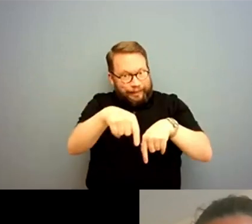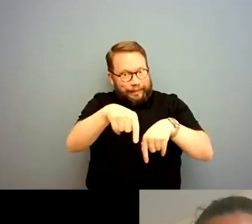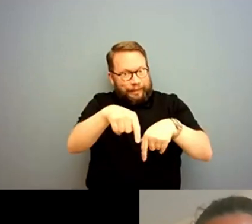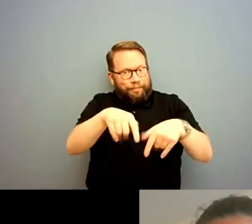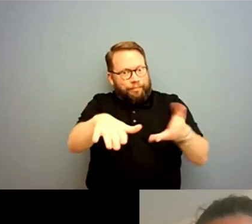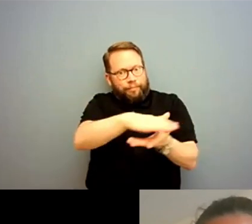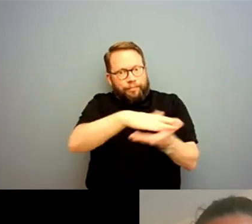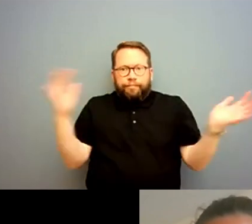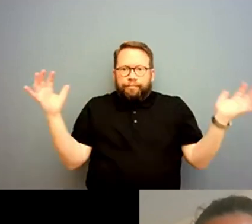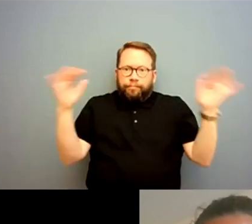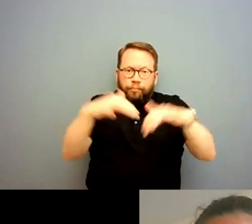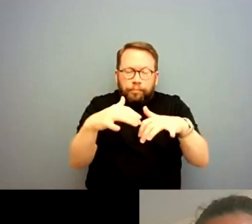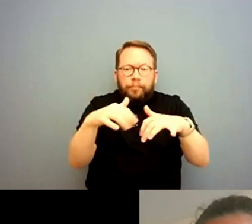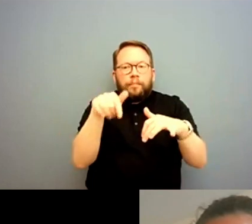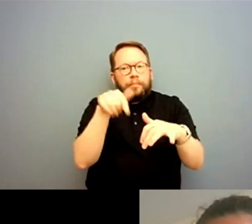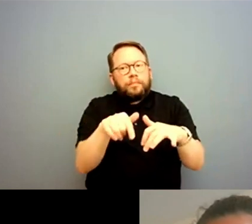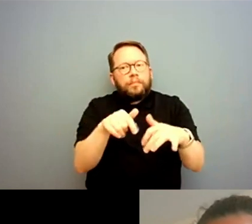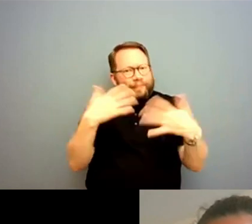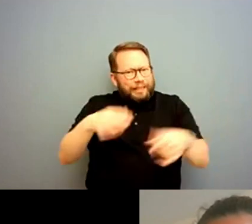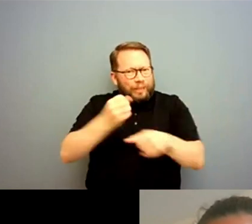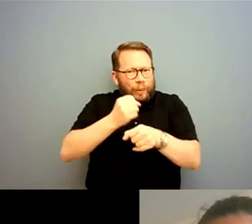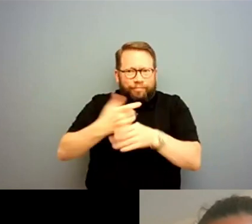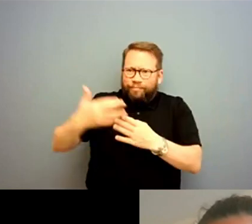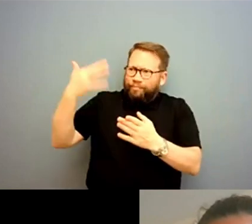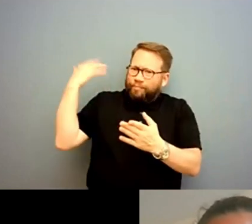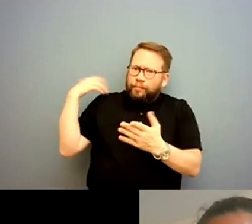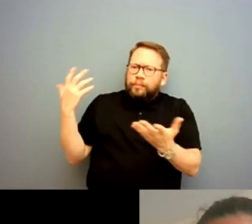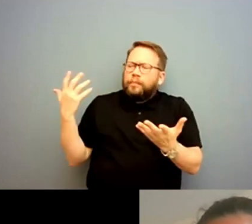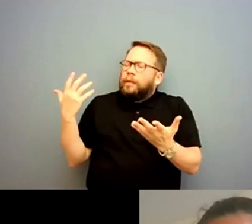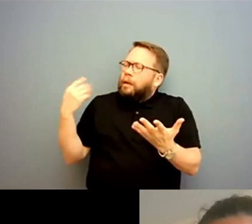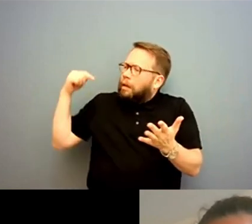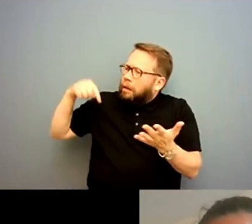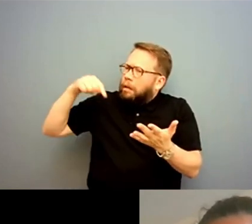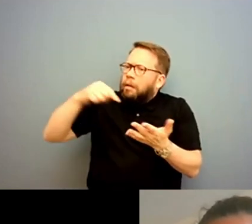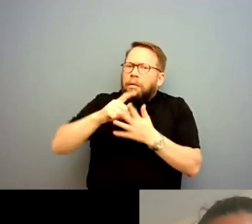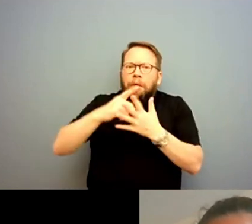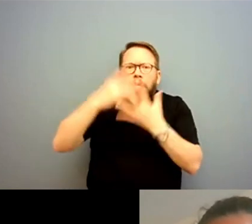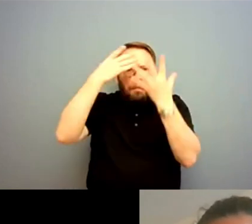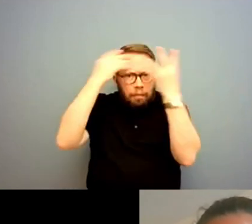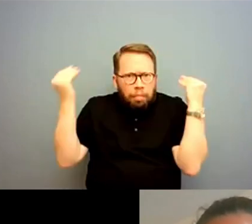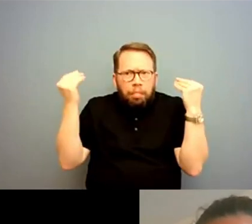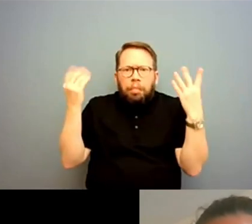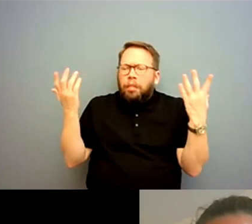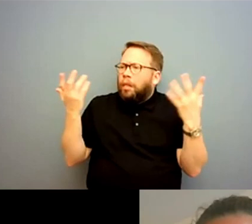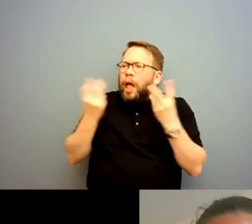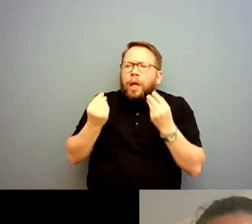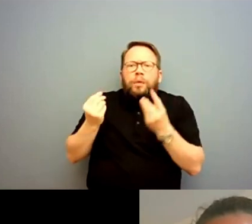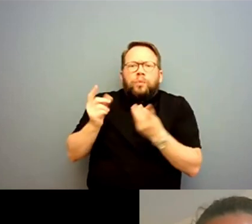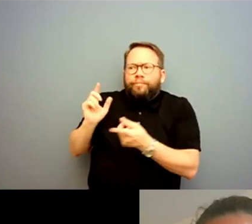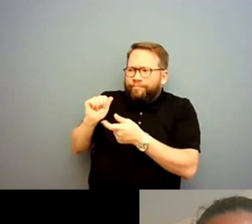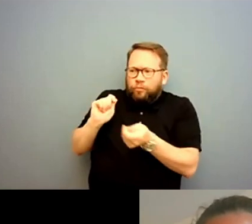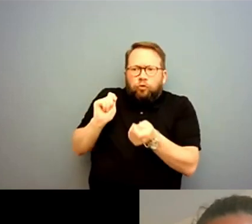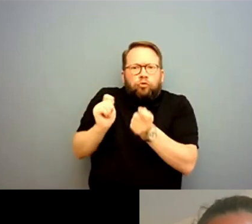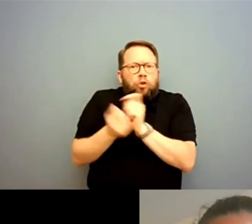the opportunities we've missed, and how we might work better in the future. And a classic example of